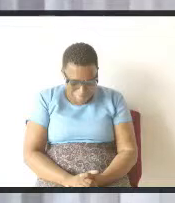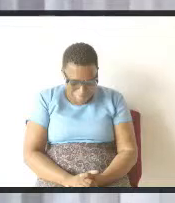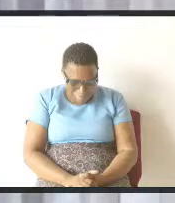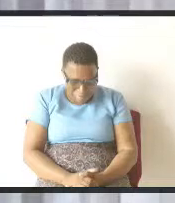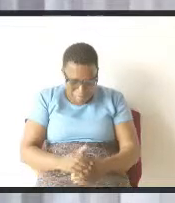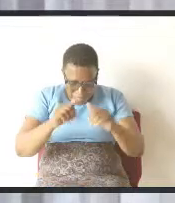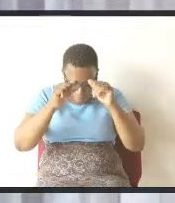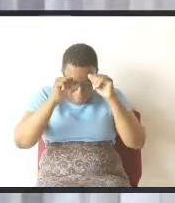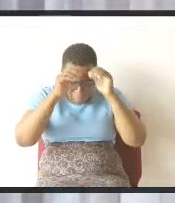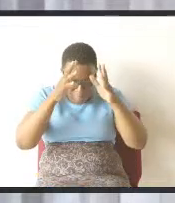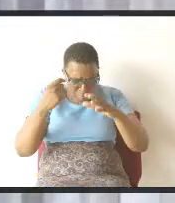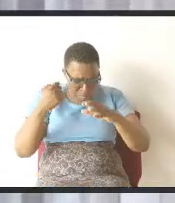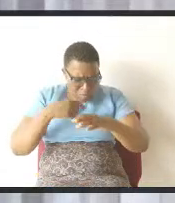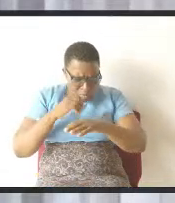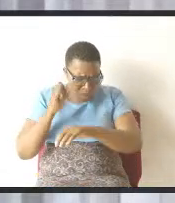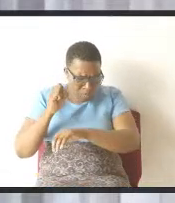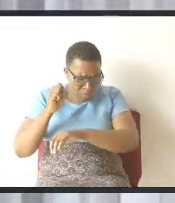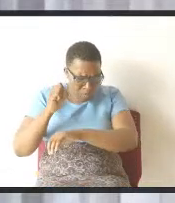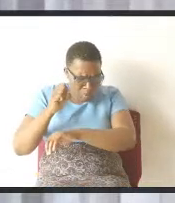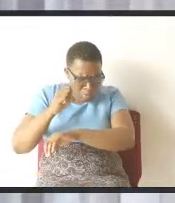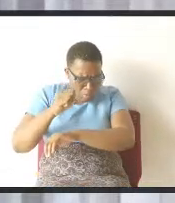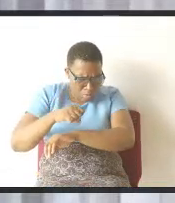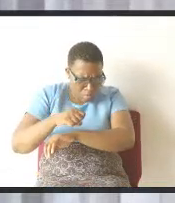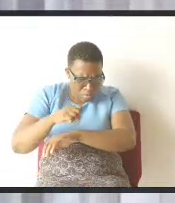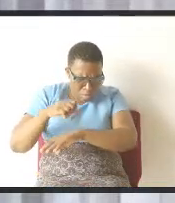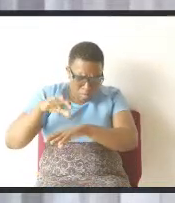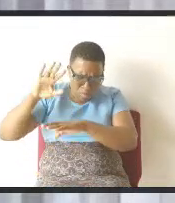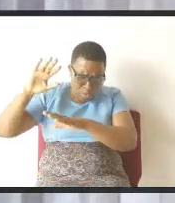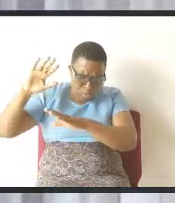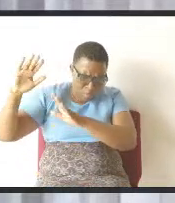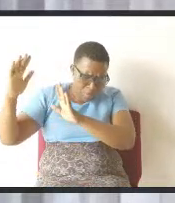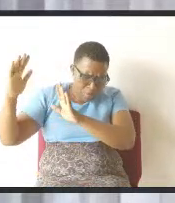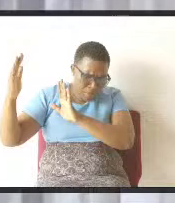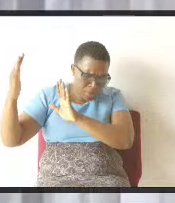Father, we bow in your presence.